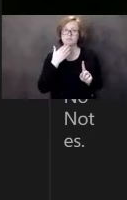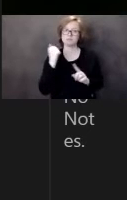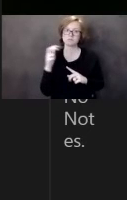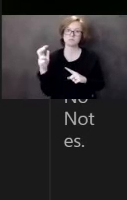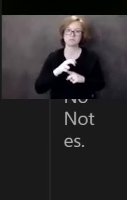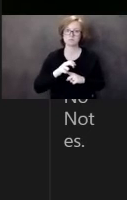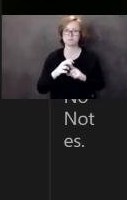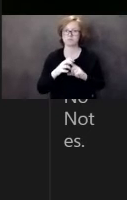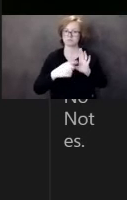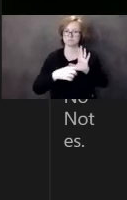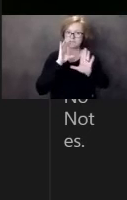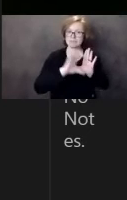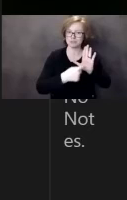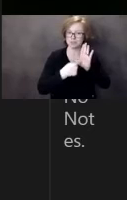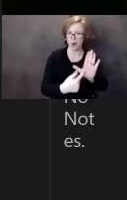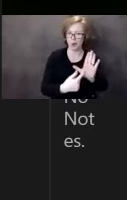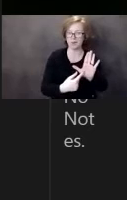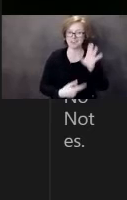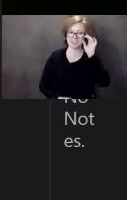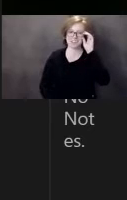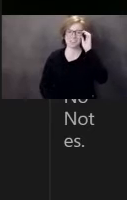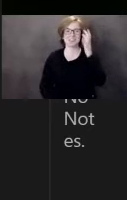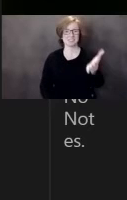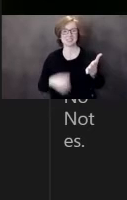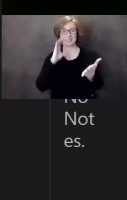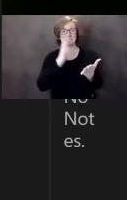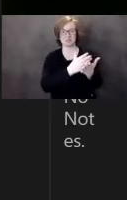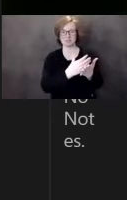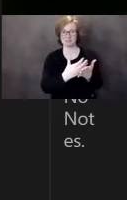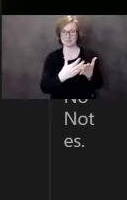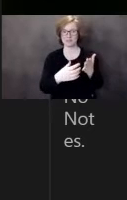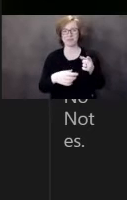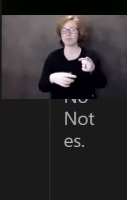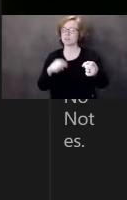results. So this graphical analysis is not an Oregon soil,